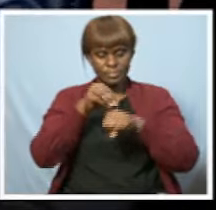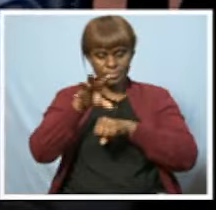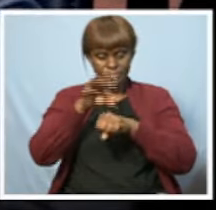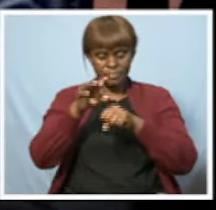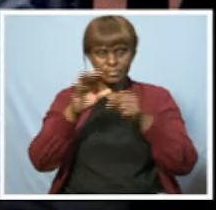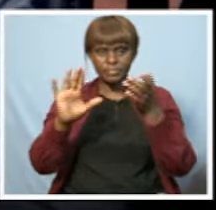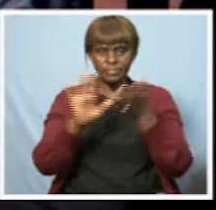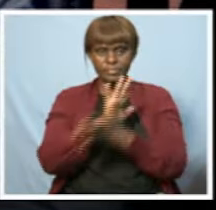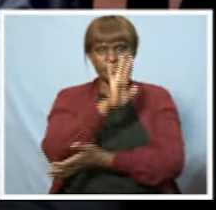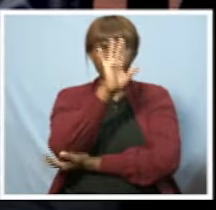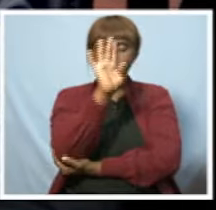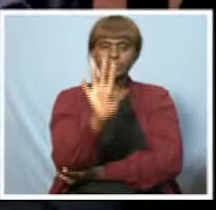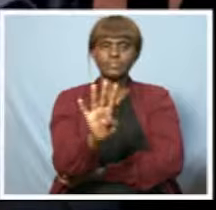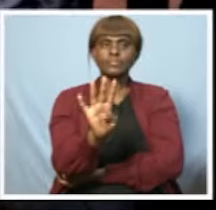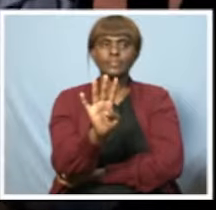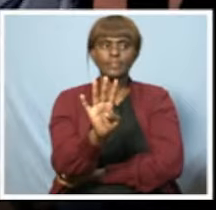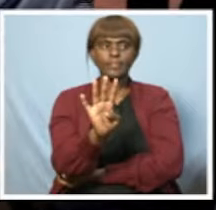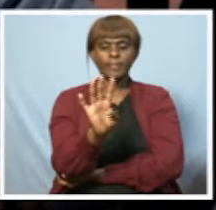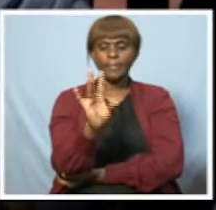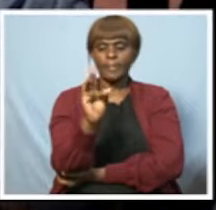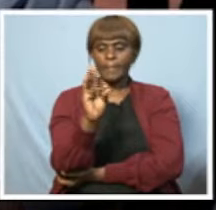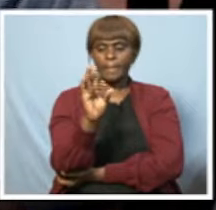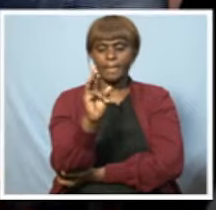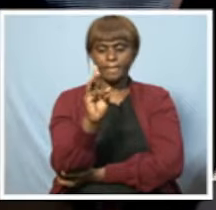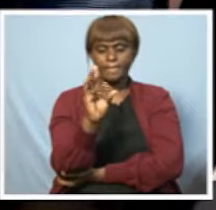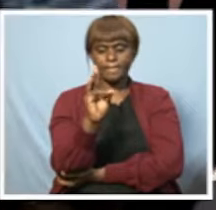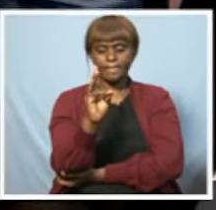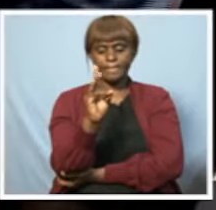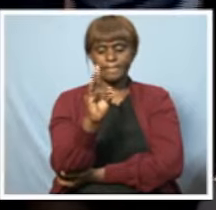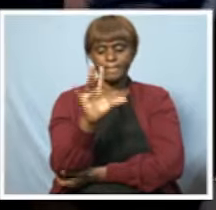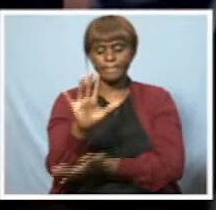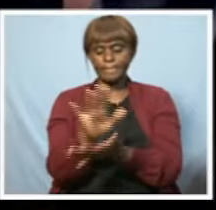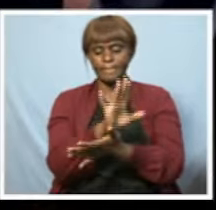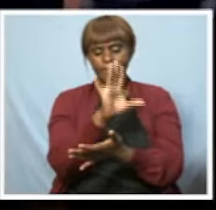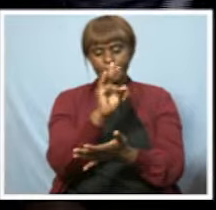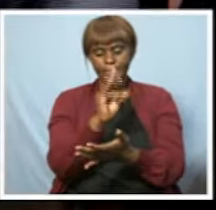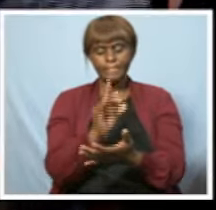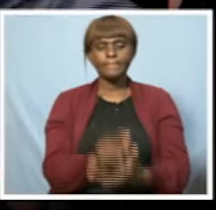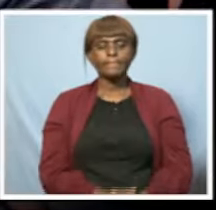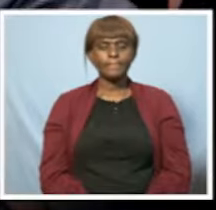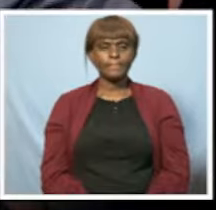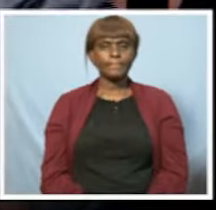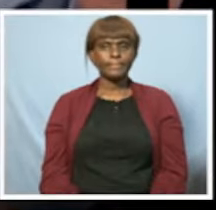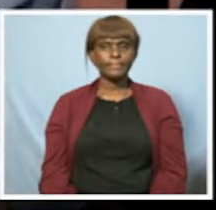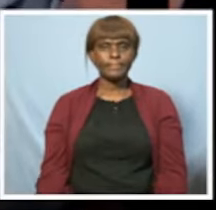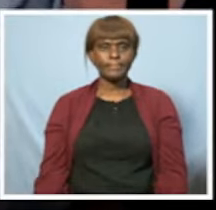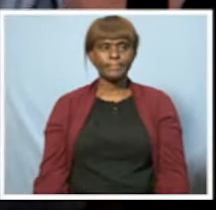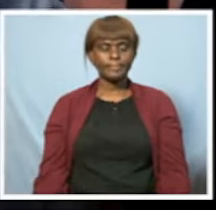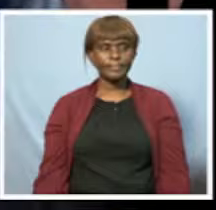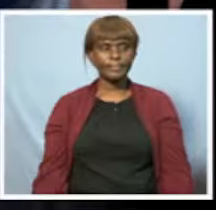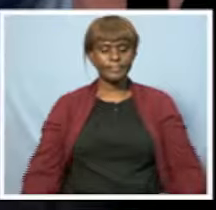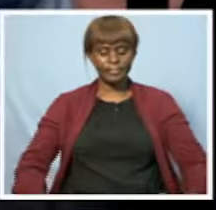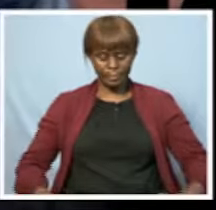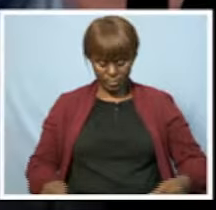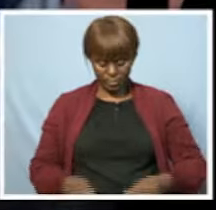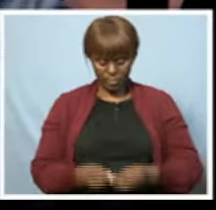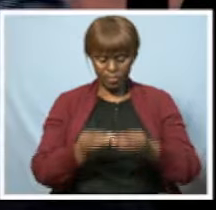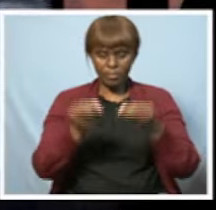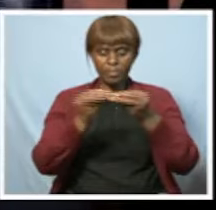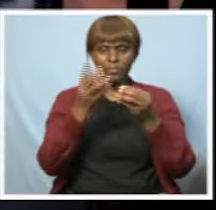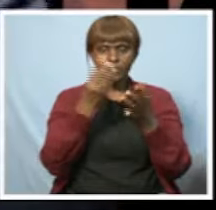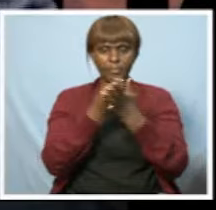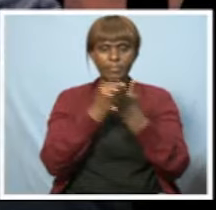to page 7? Page 7? Yes. On total unspent loans